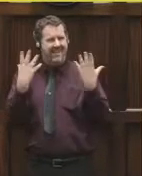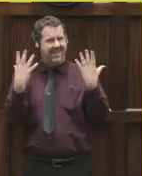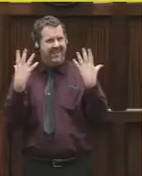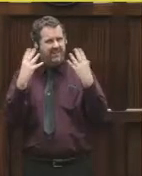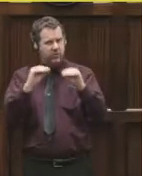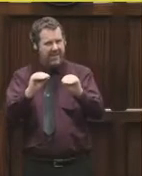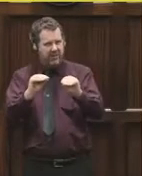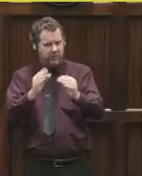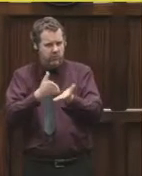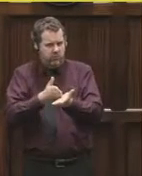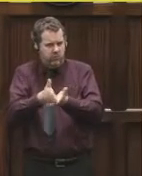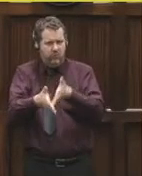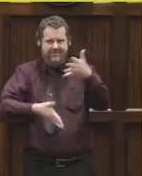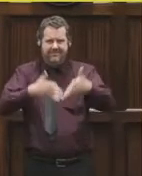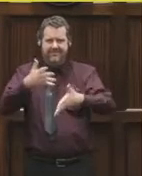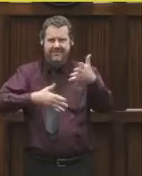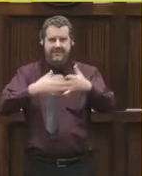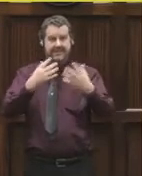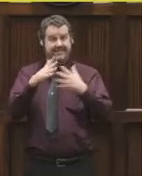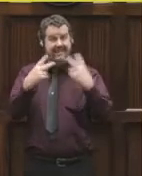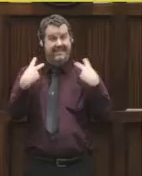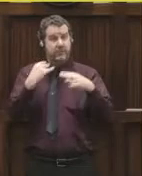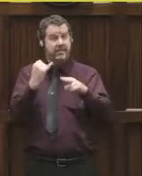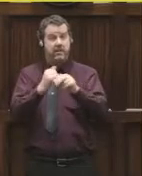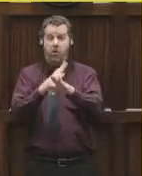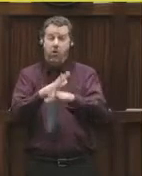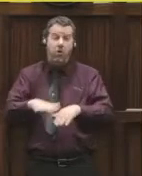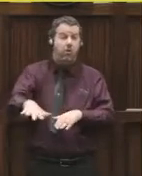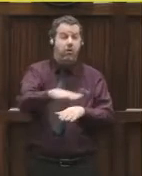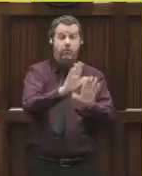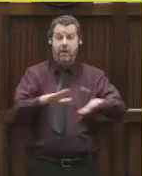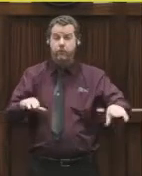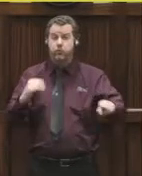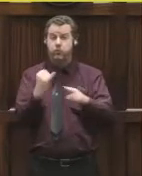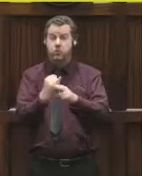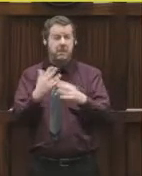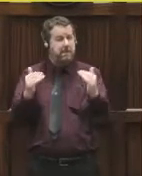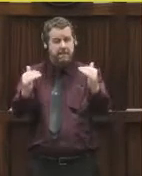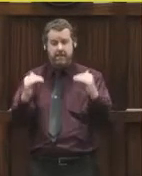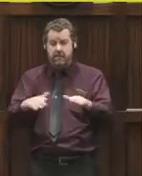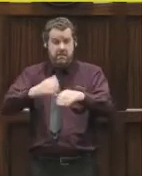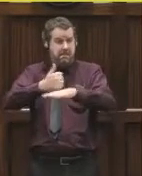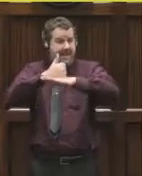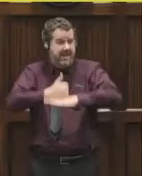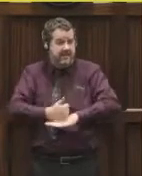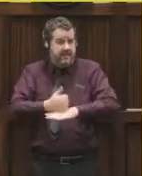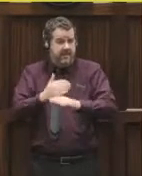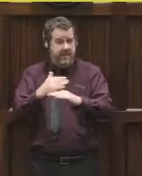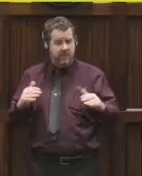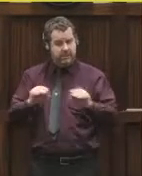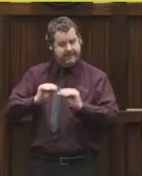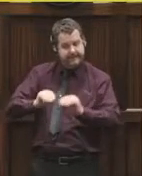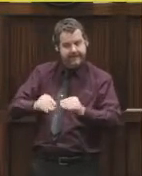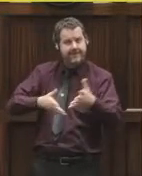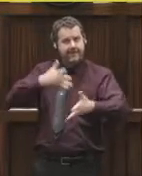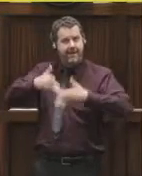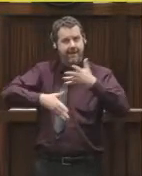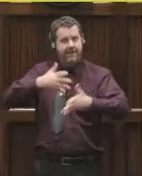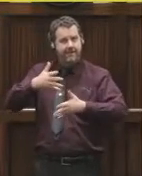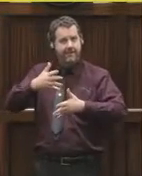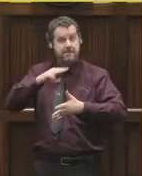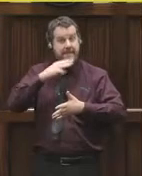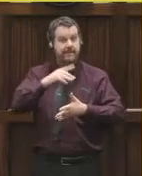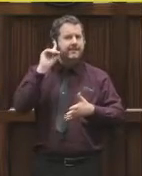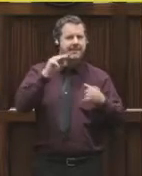Irish Sign Language in all primary schools, even if it's at a very basic level. This would open up the world of deaf